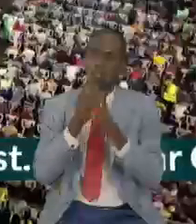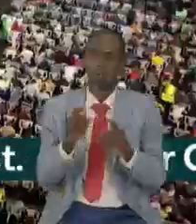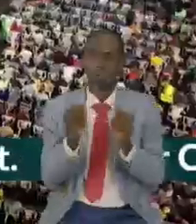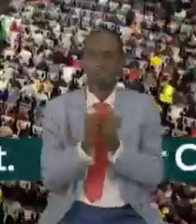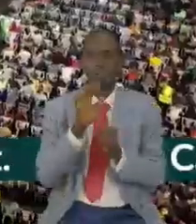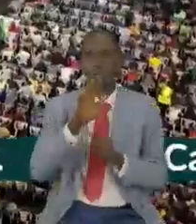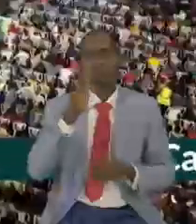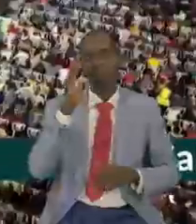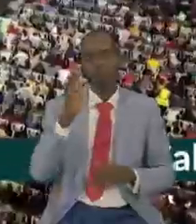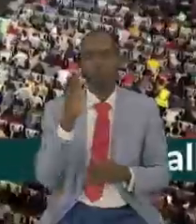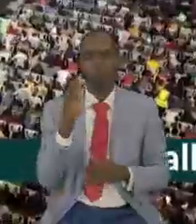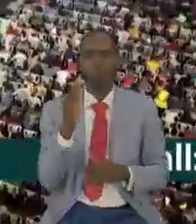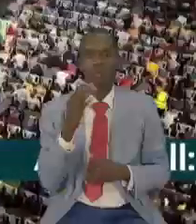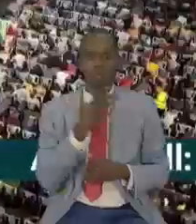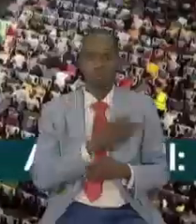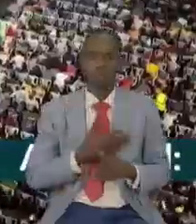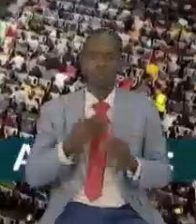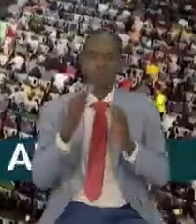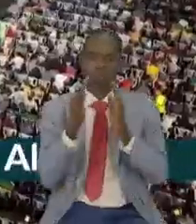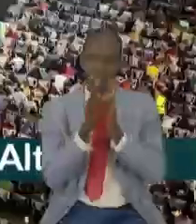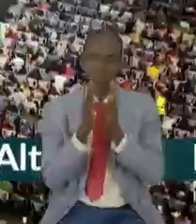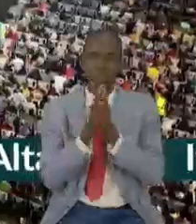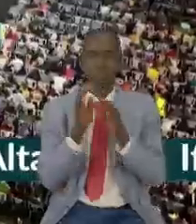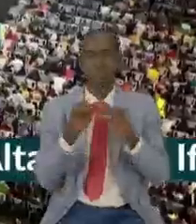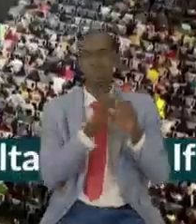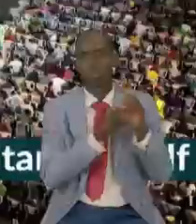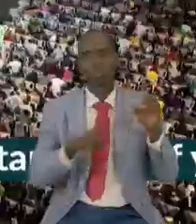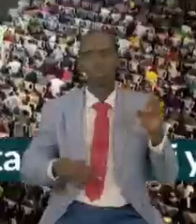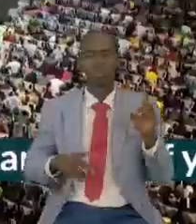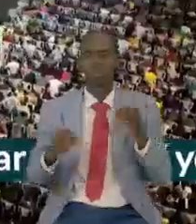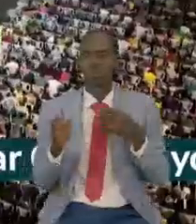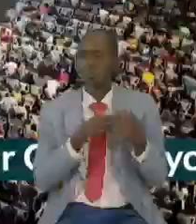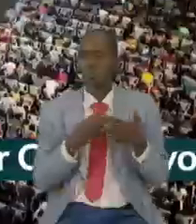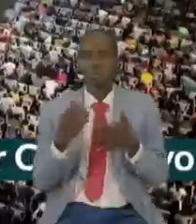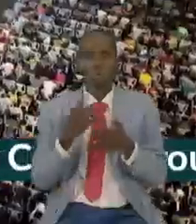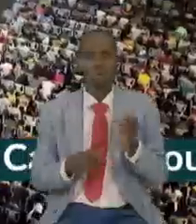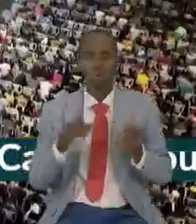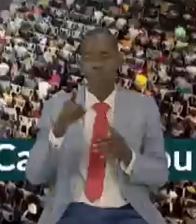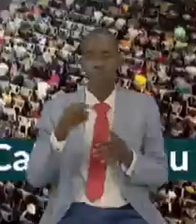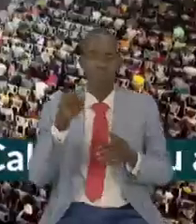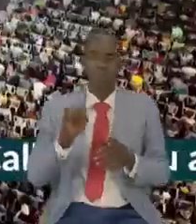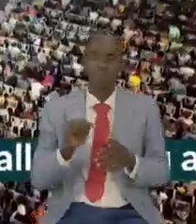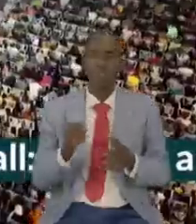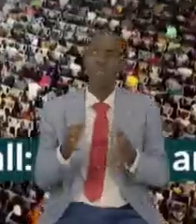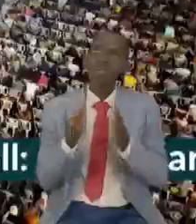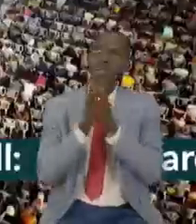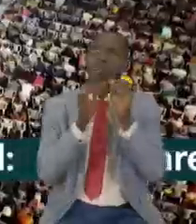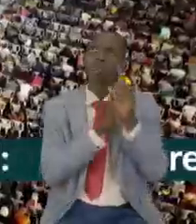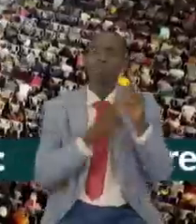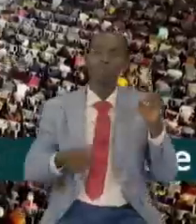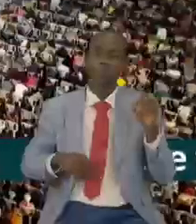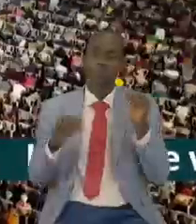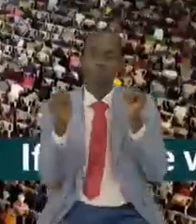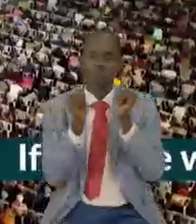have to cancel them, send messages to them through SMS tonight, to guide them what